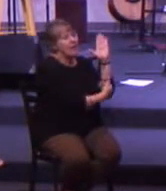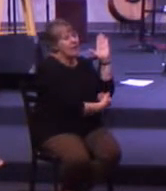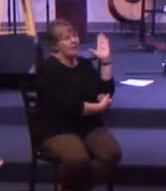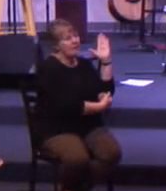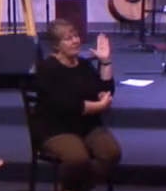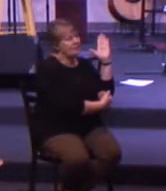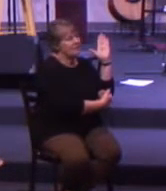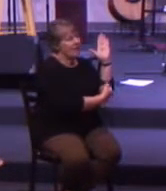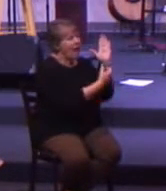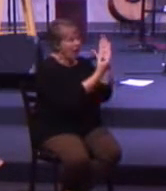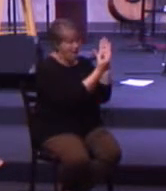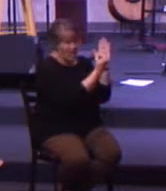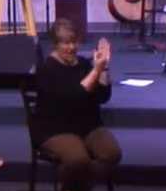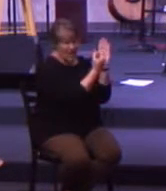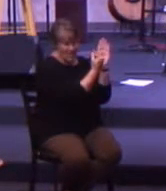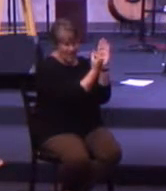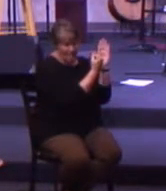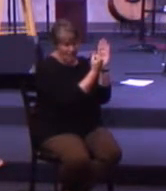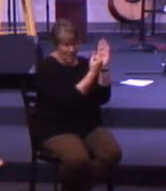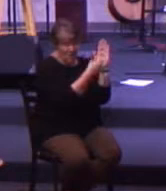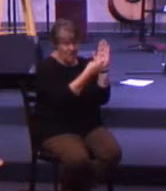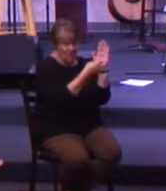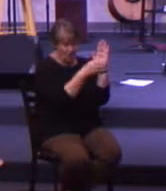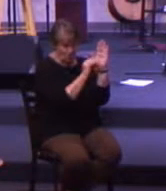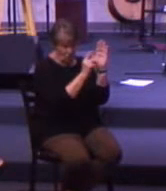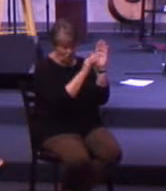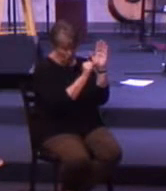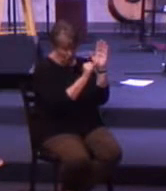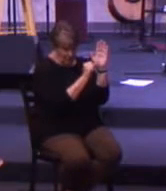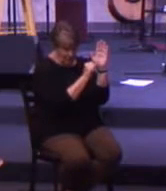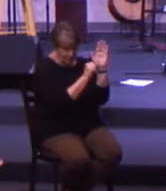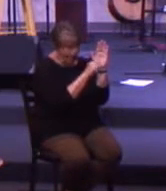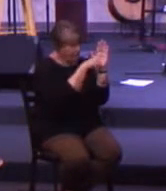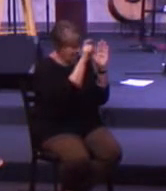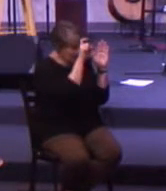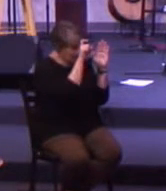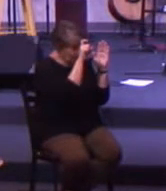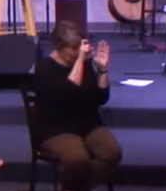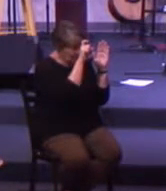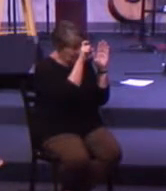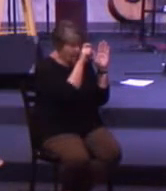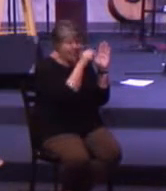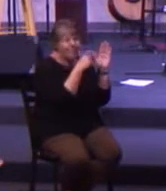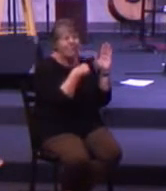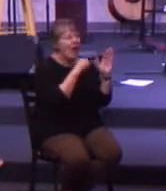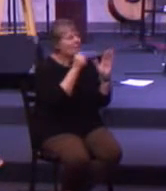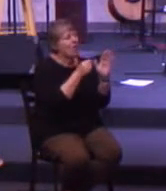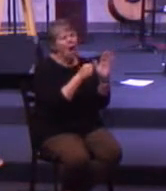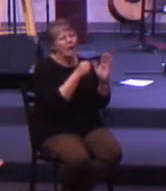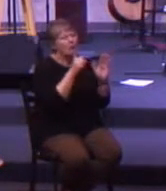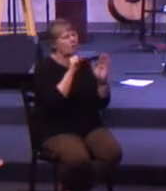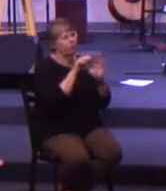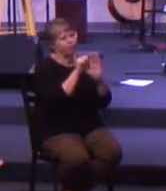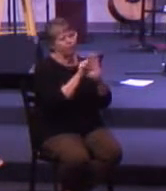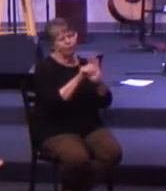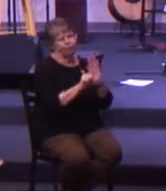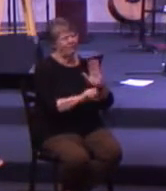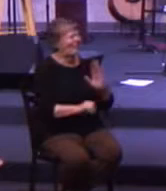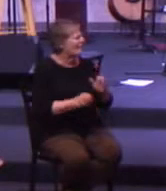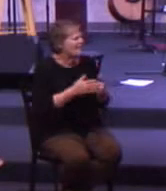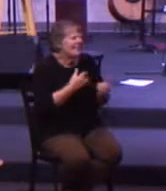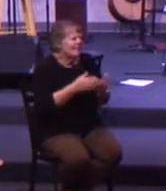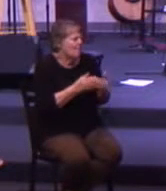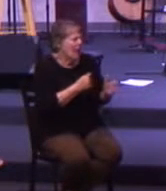but two of them are paired together because they kind of go together, 11 of the Egyptian gods. We know, I'm not going to read their names, doesn't matter what their names